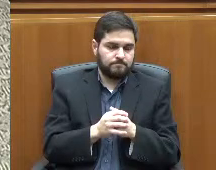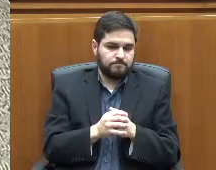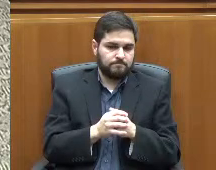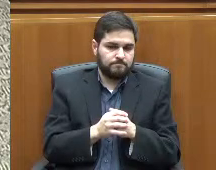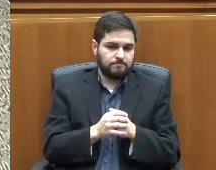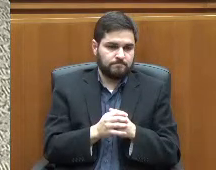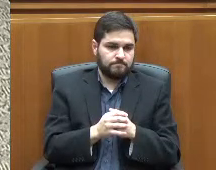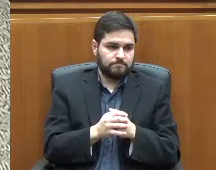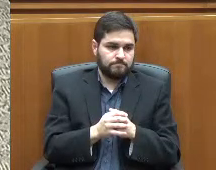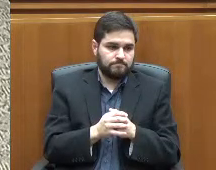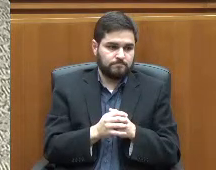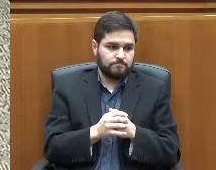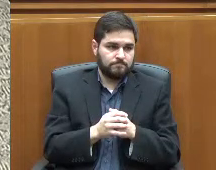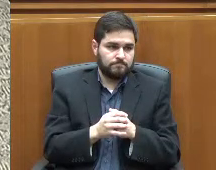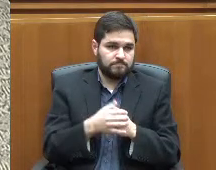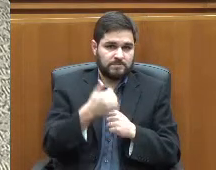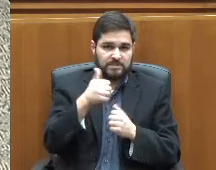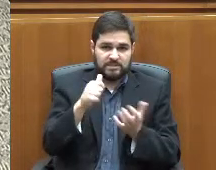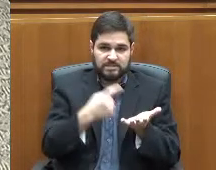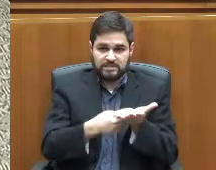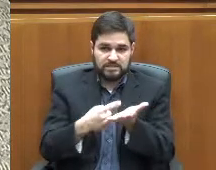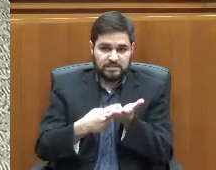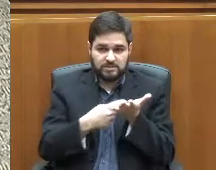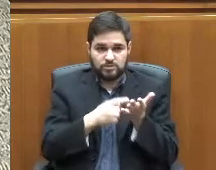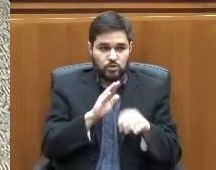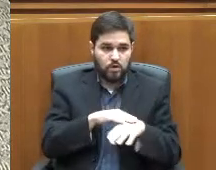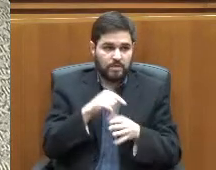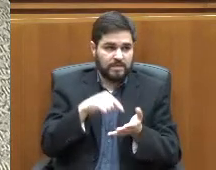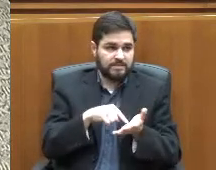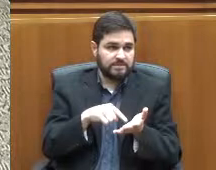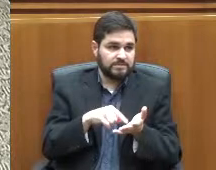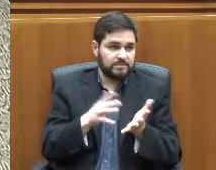Any board discussion on this item?